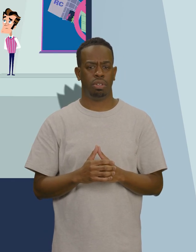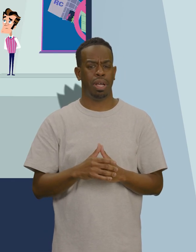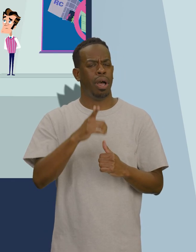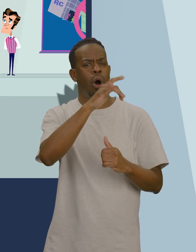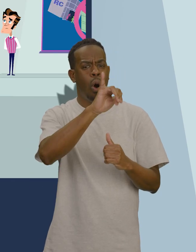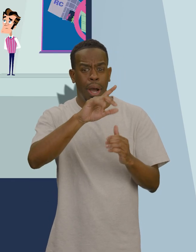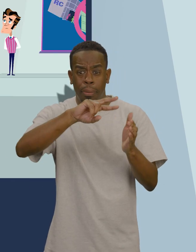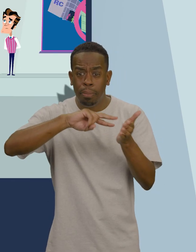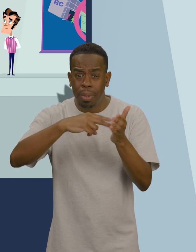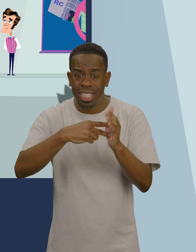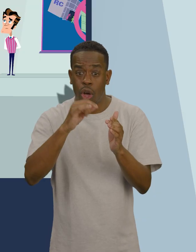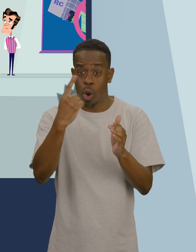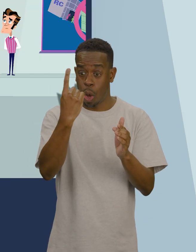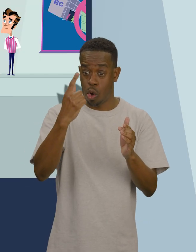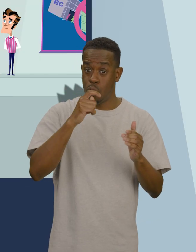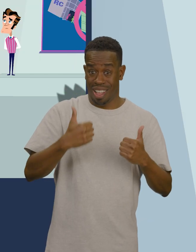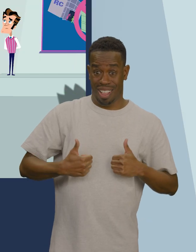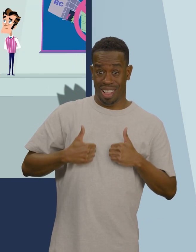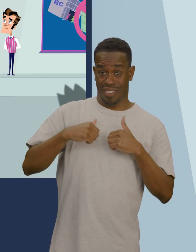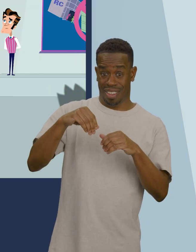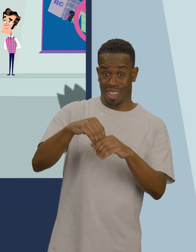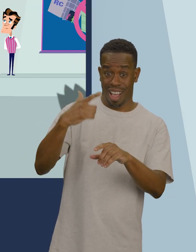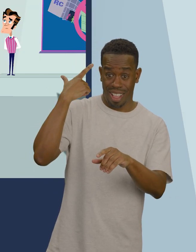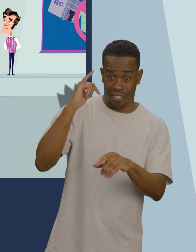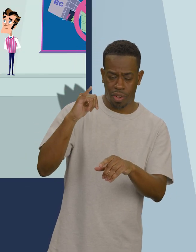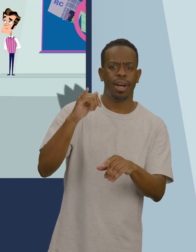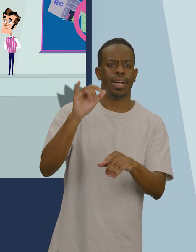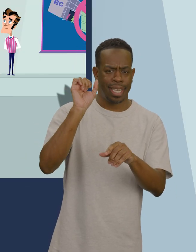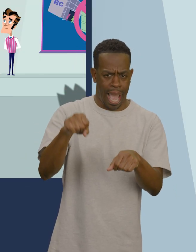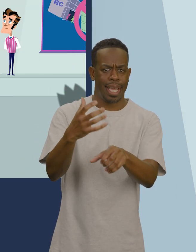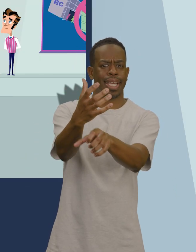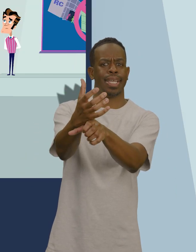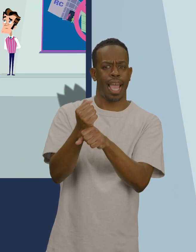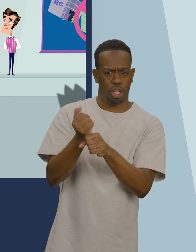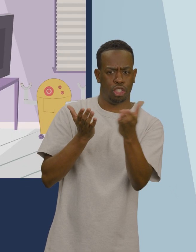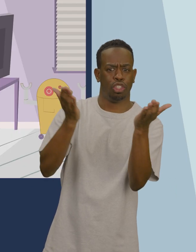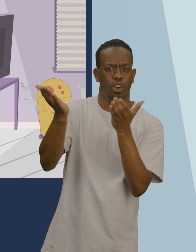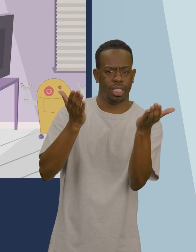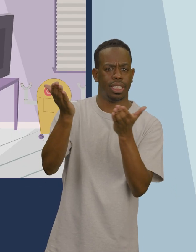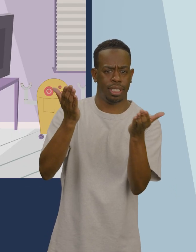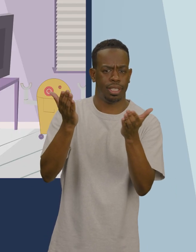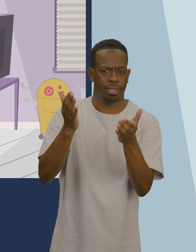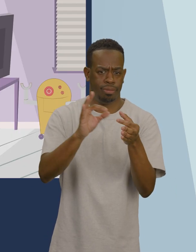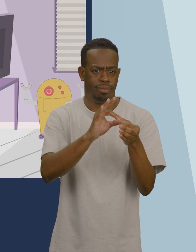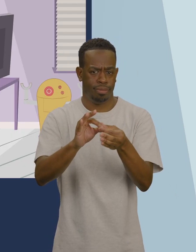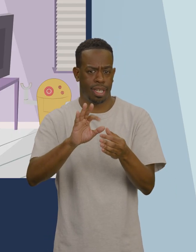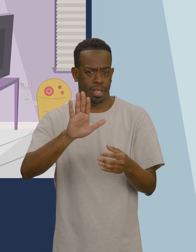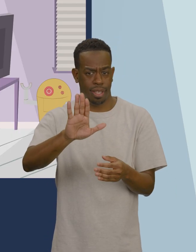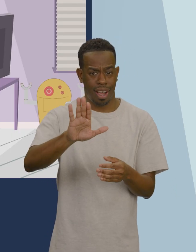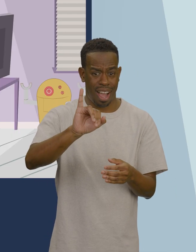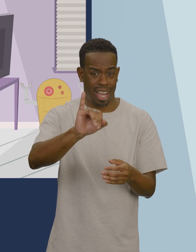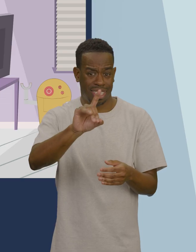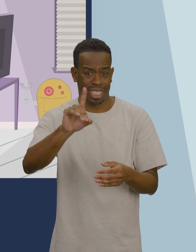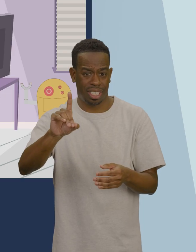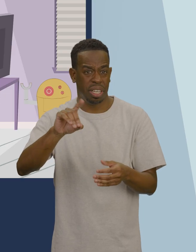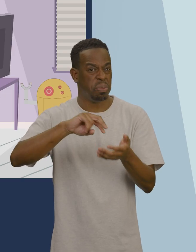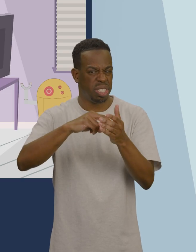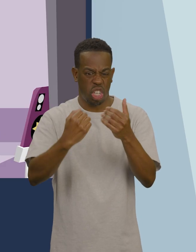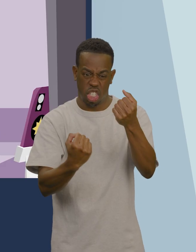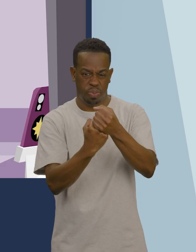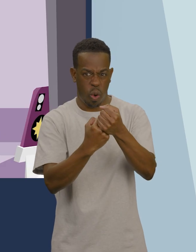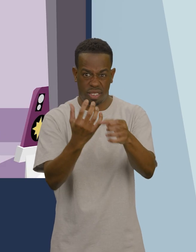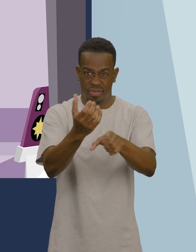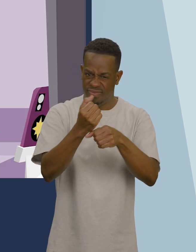He means that once it's determined that someone who is living in California is eligible for services, owing to their intellectual or developmental